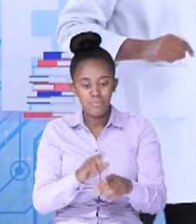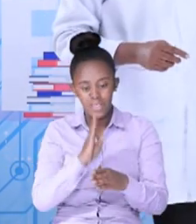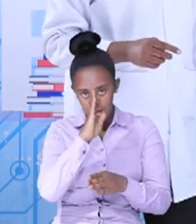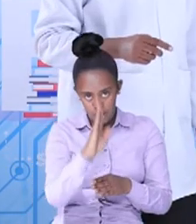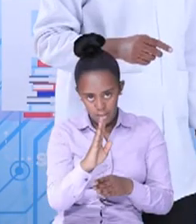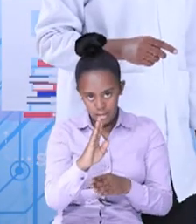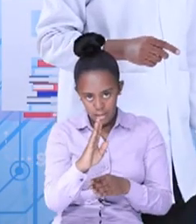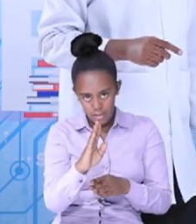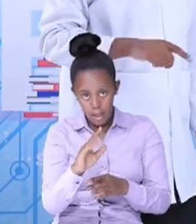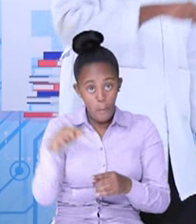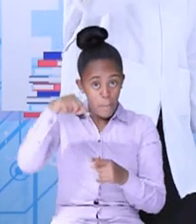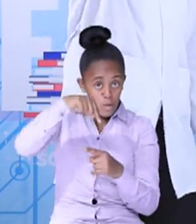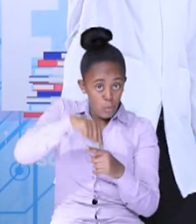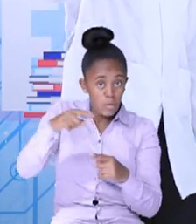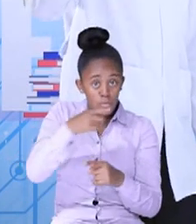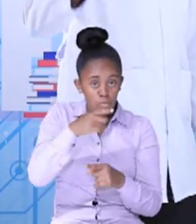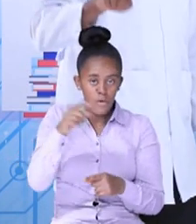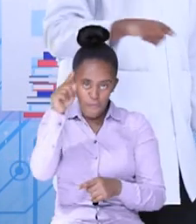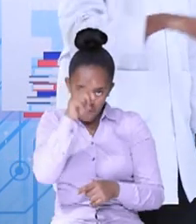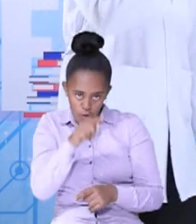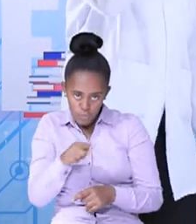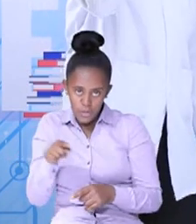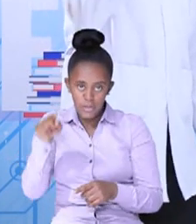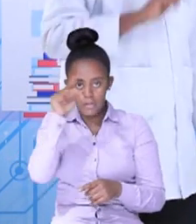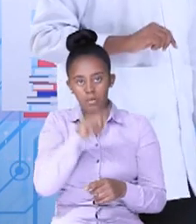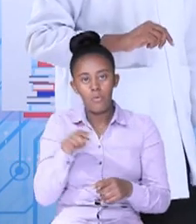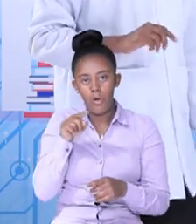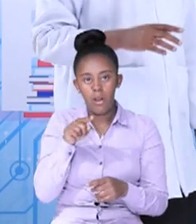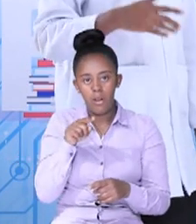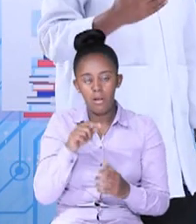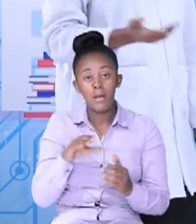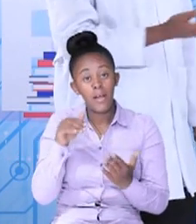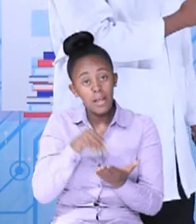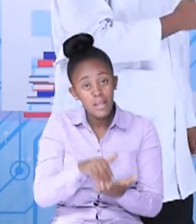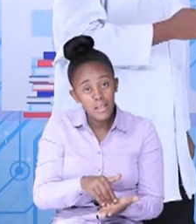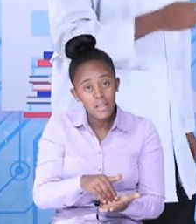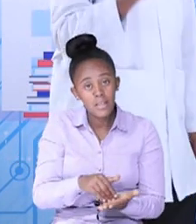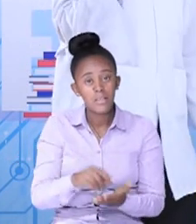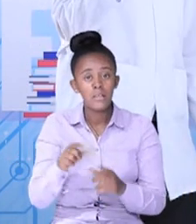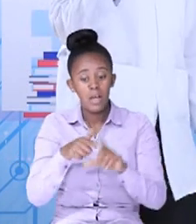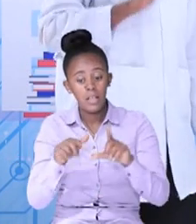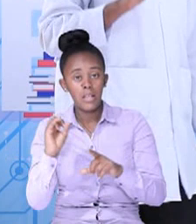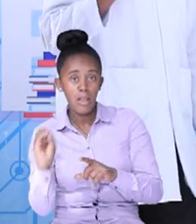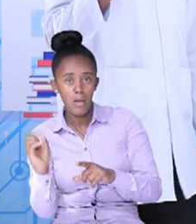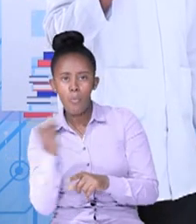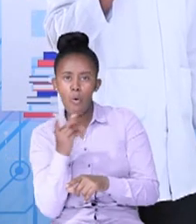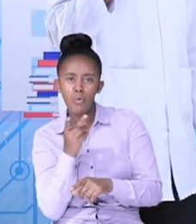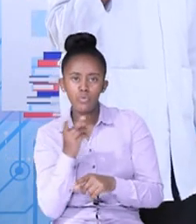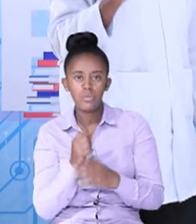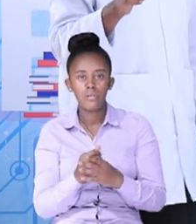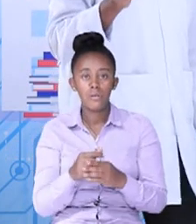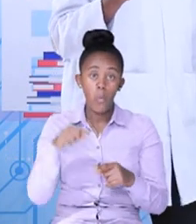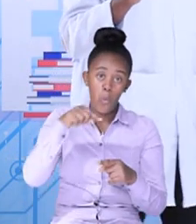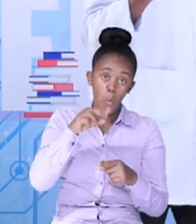straight. When it's perpendicular, it forms circular. Again, at some angle theta, it has both components,